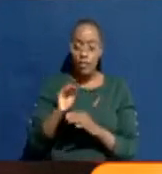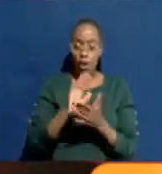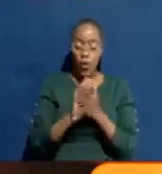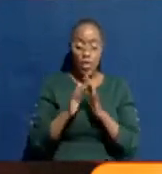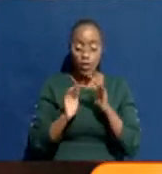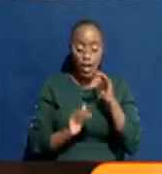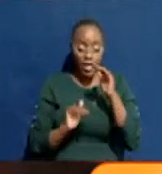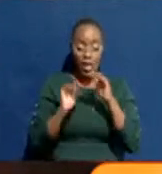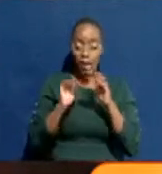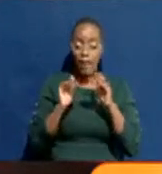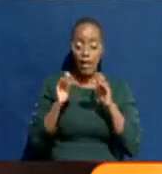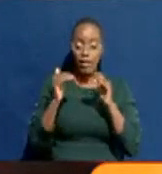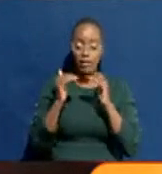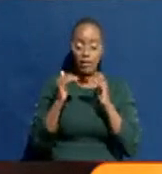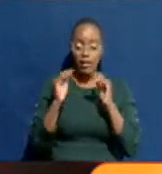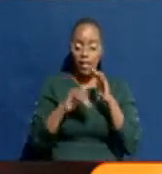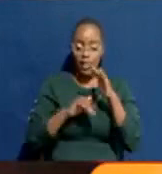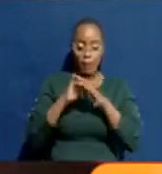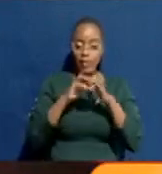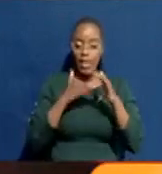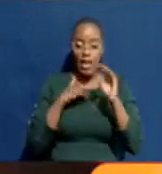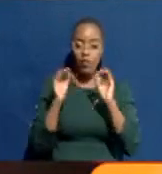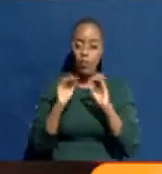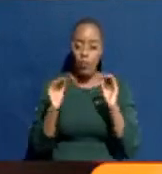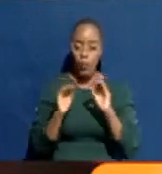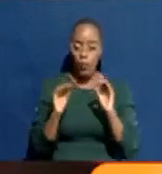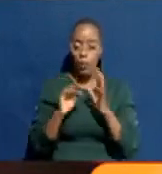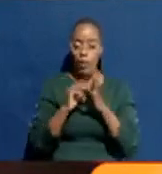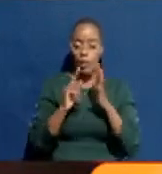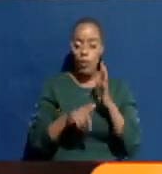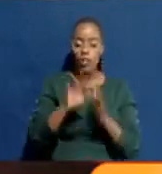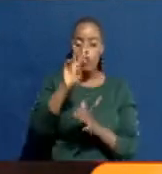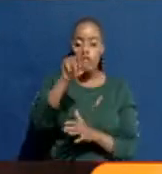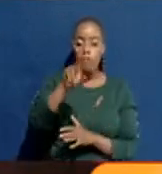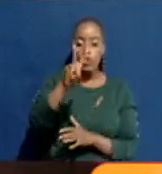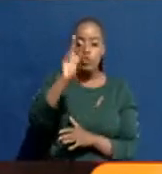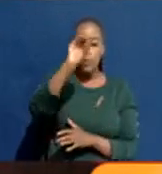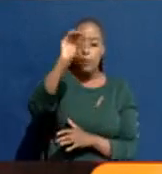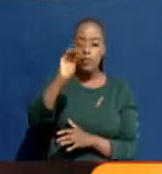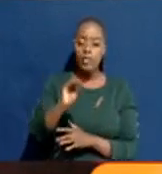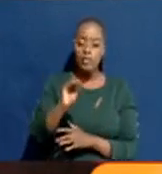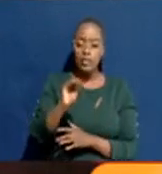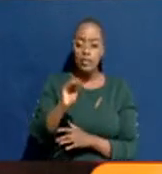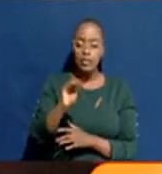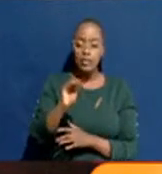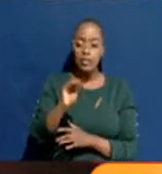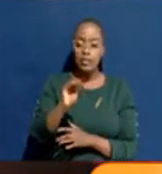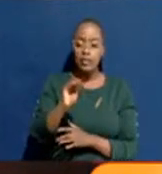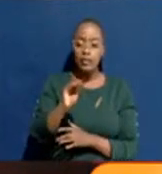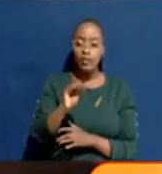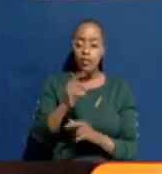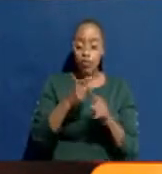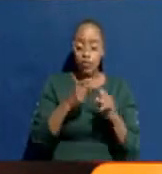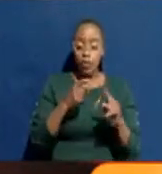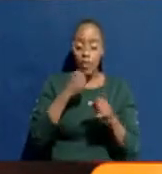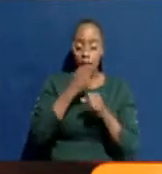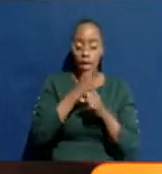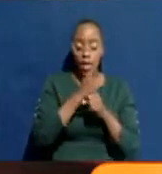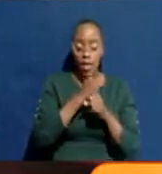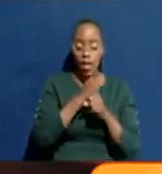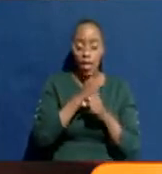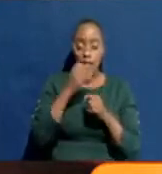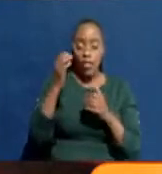Without a cap. Mm-hmm. So basically what you're saying, that 4.2%, at least from the employee,